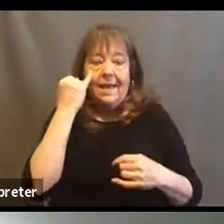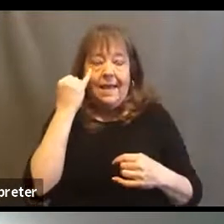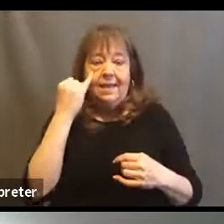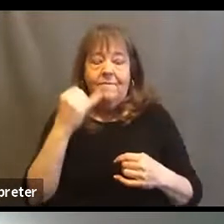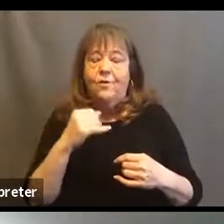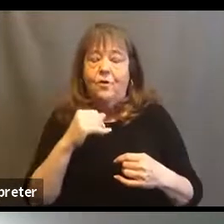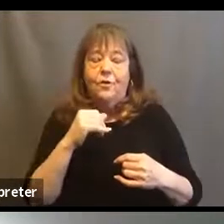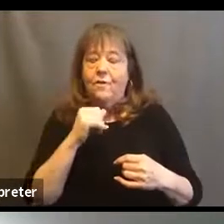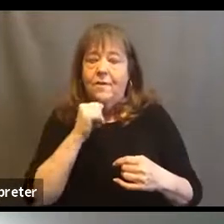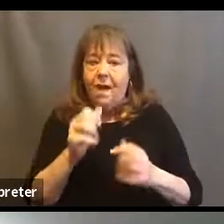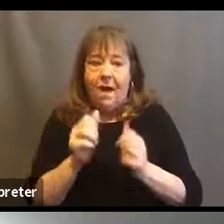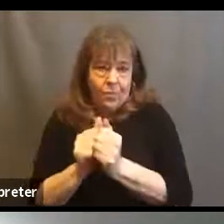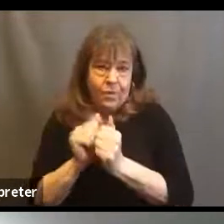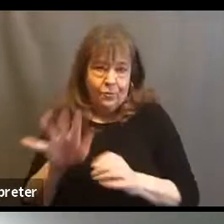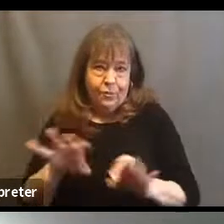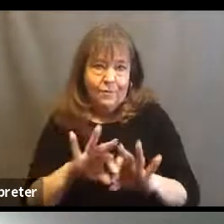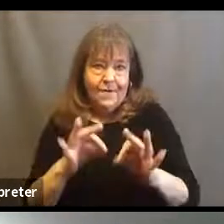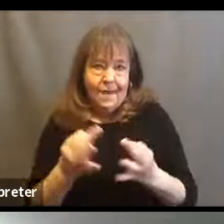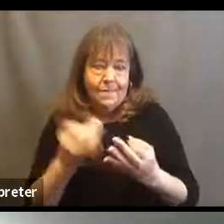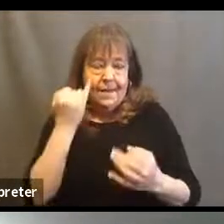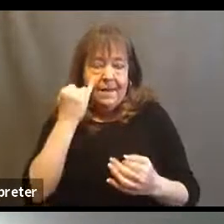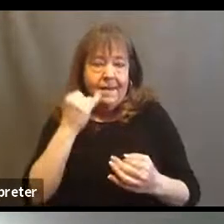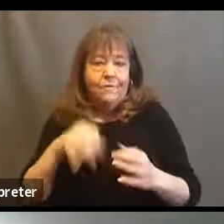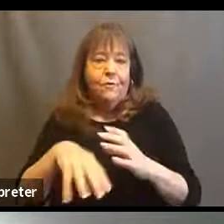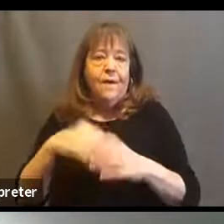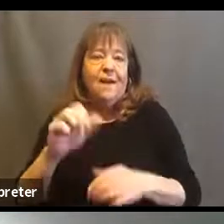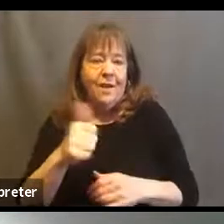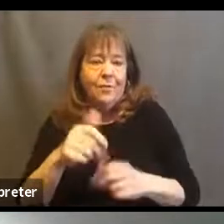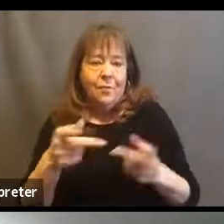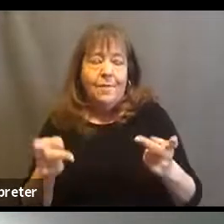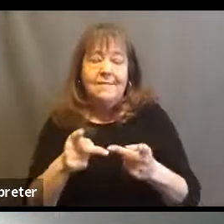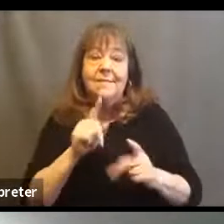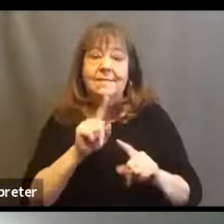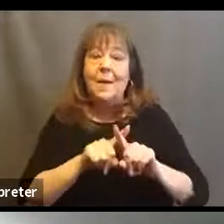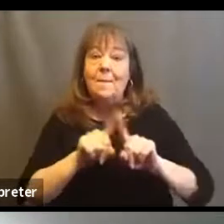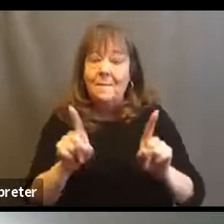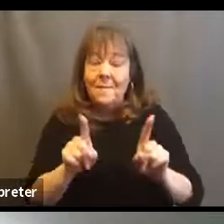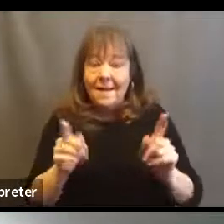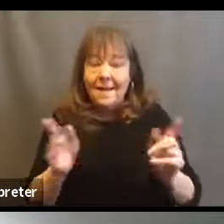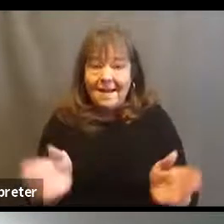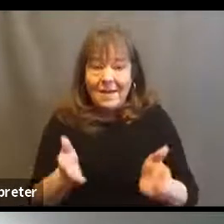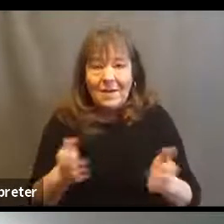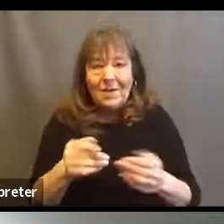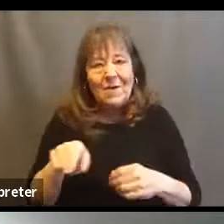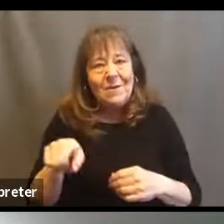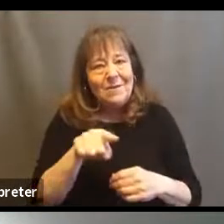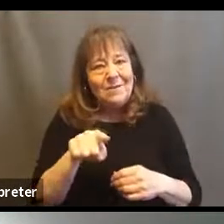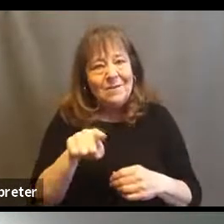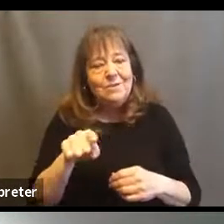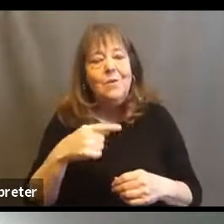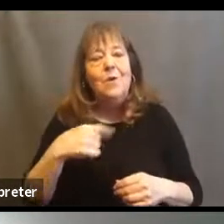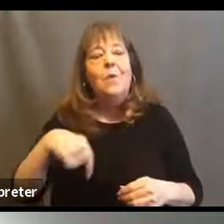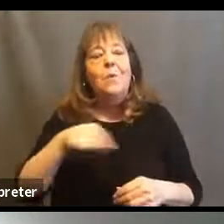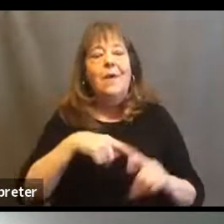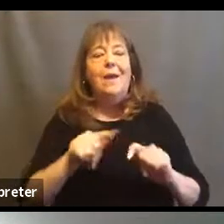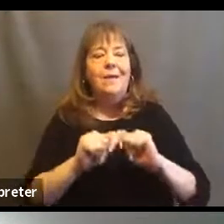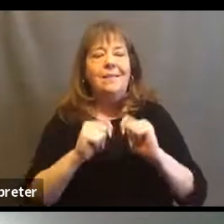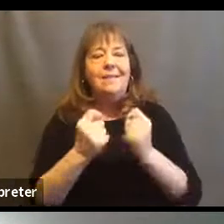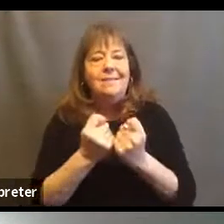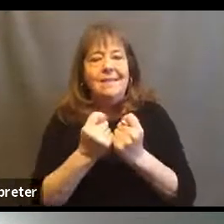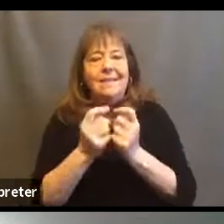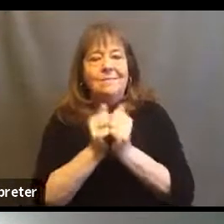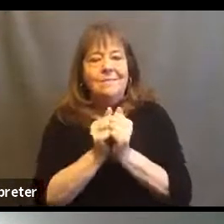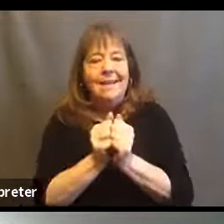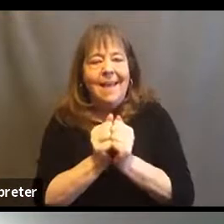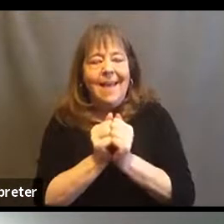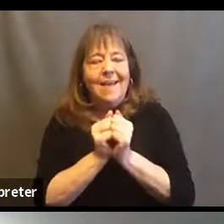homes with our families. But if anything, I want to encourage you. We are a team. And we're seeing our